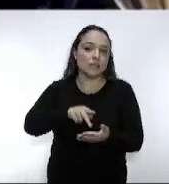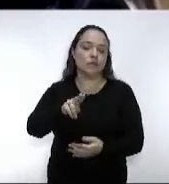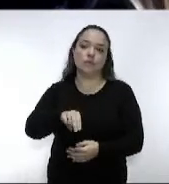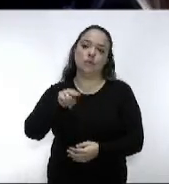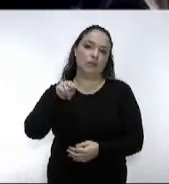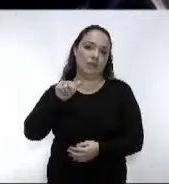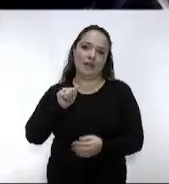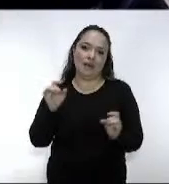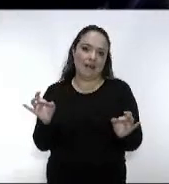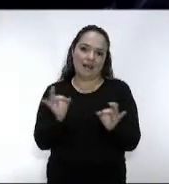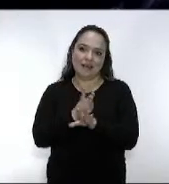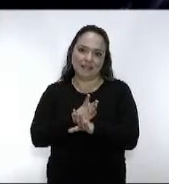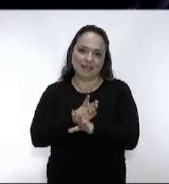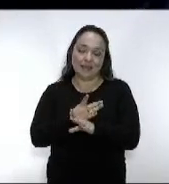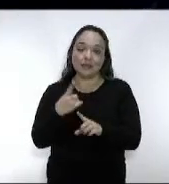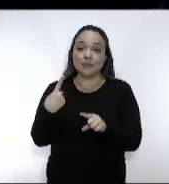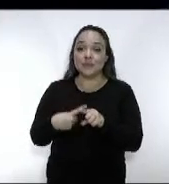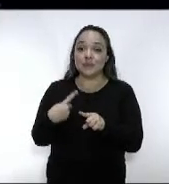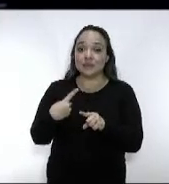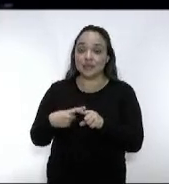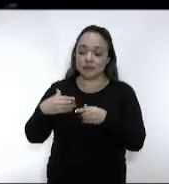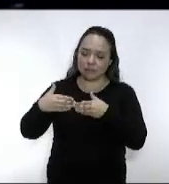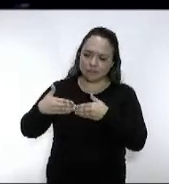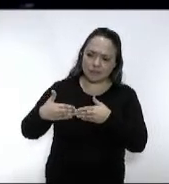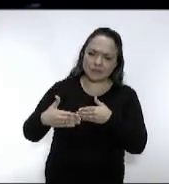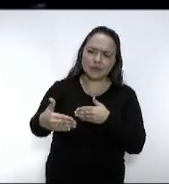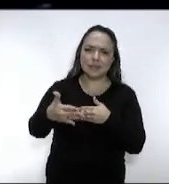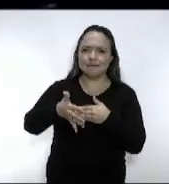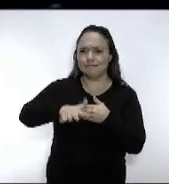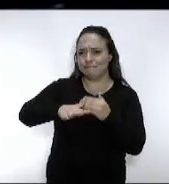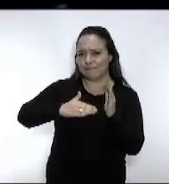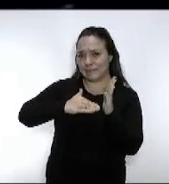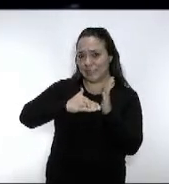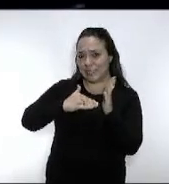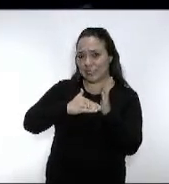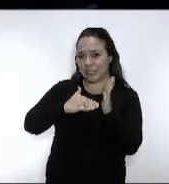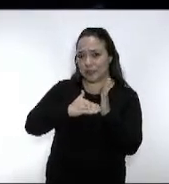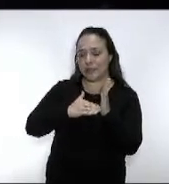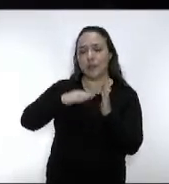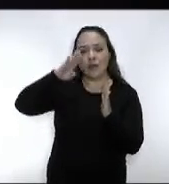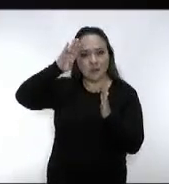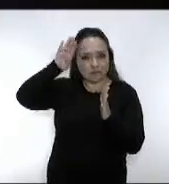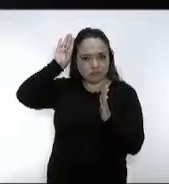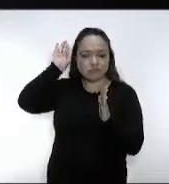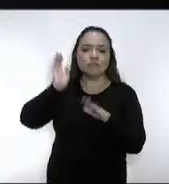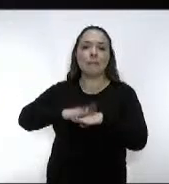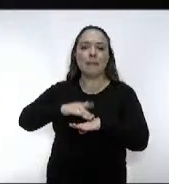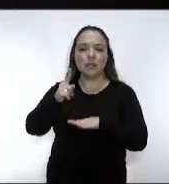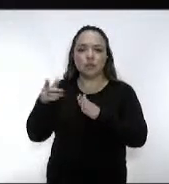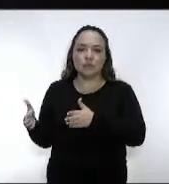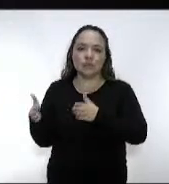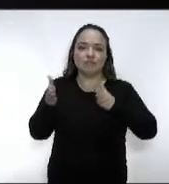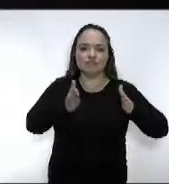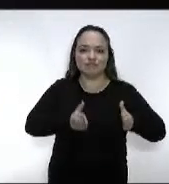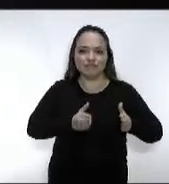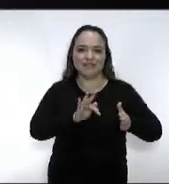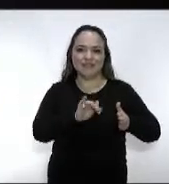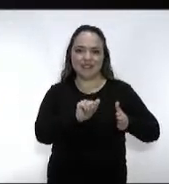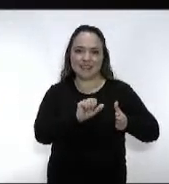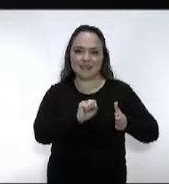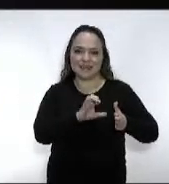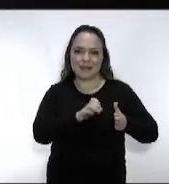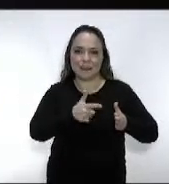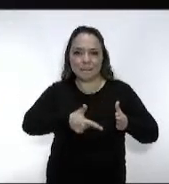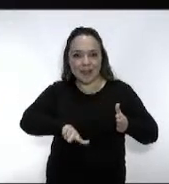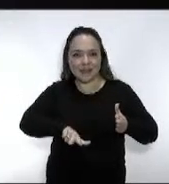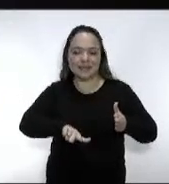never finish. At least you have ahead of you one more cycle of university studies.